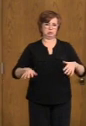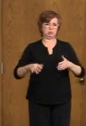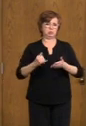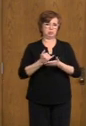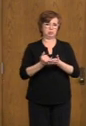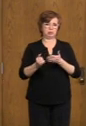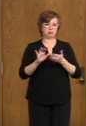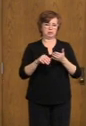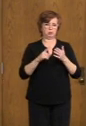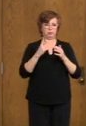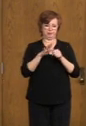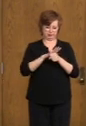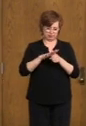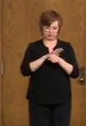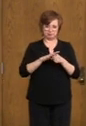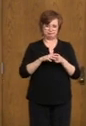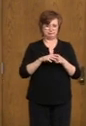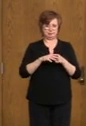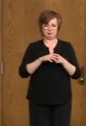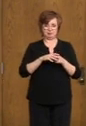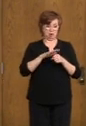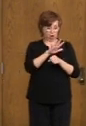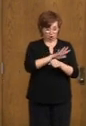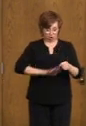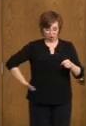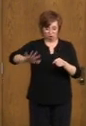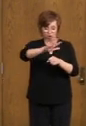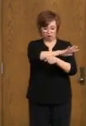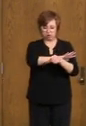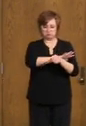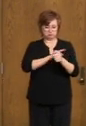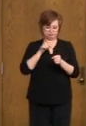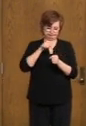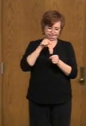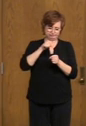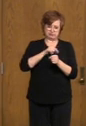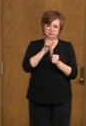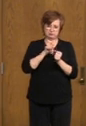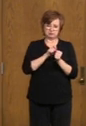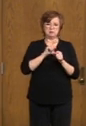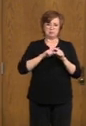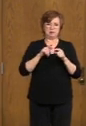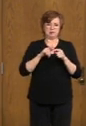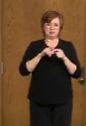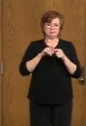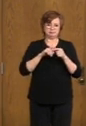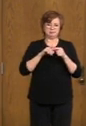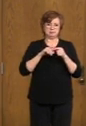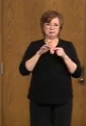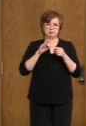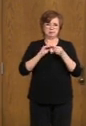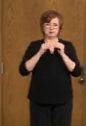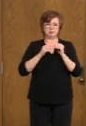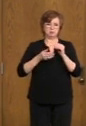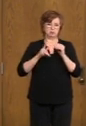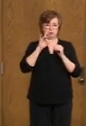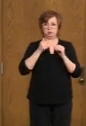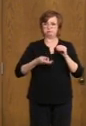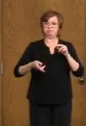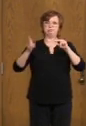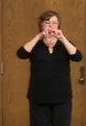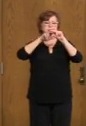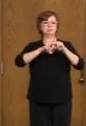the province, just because you have such a high outbreak, and that impacts hospitalizations. That's one point. And